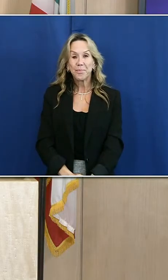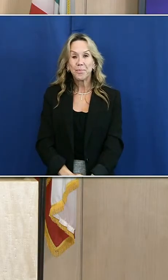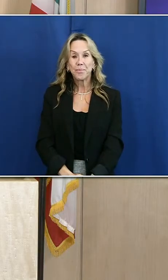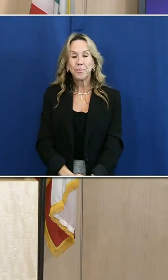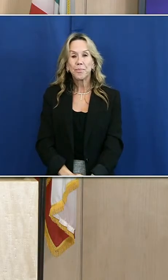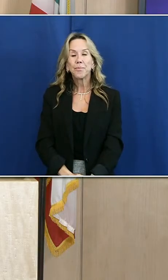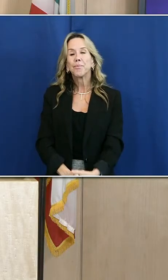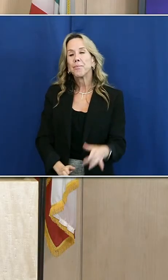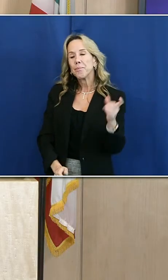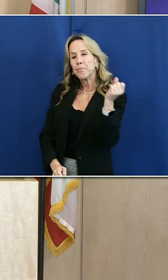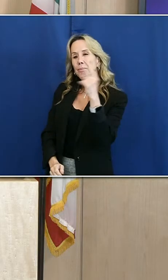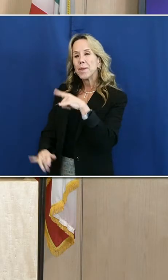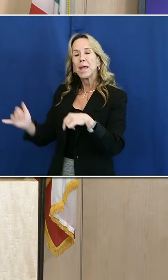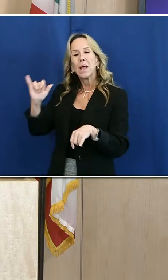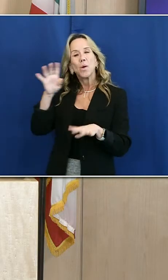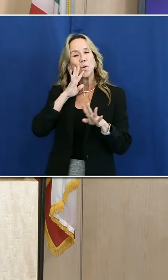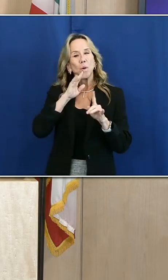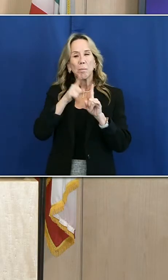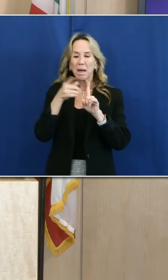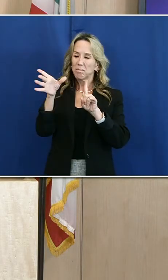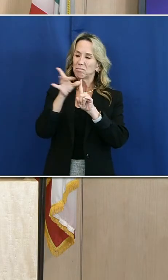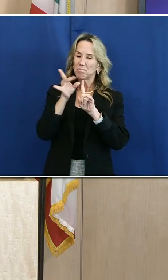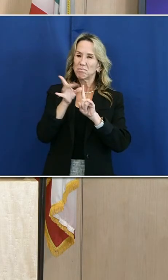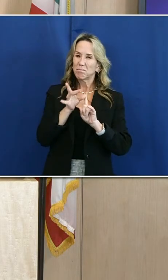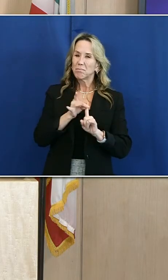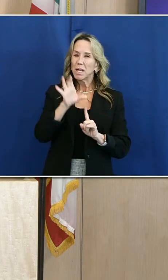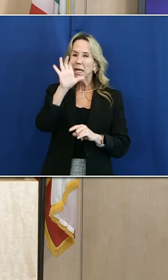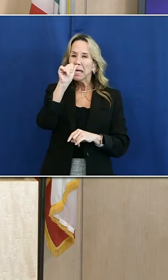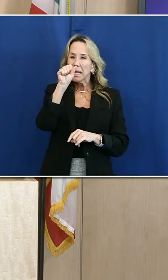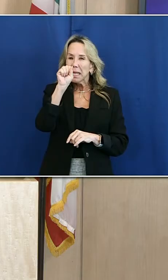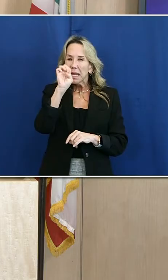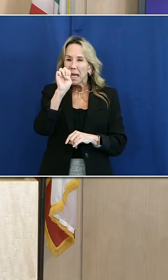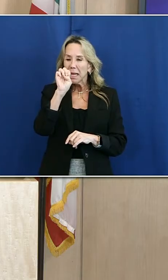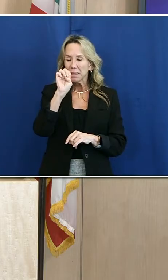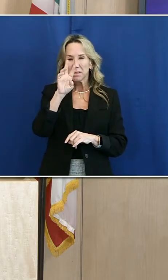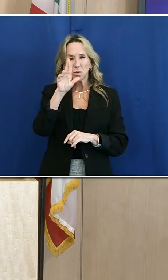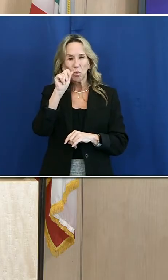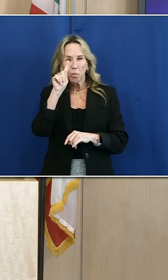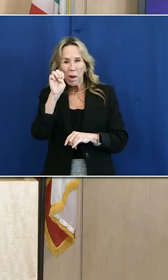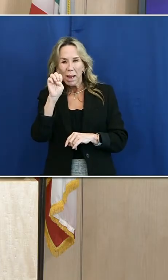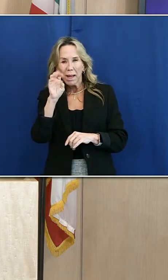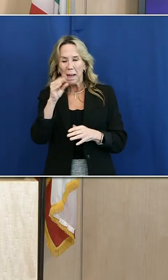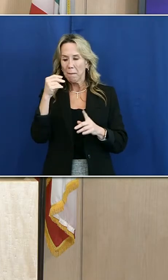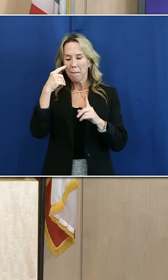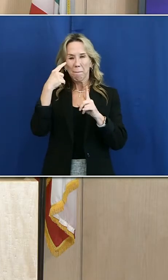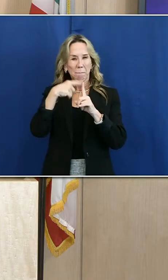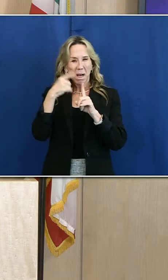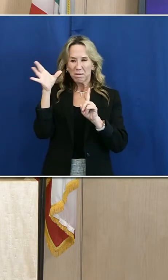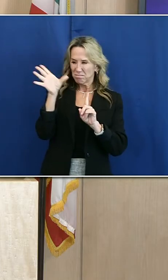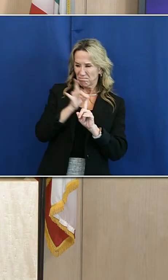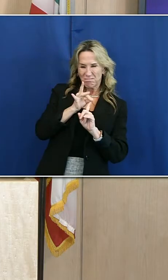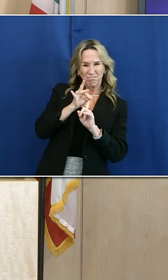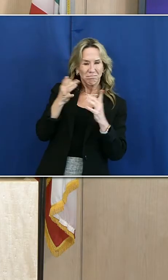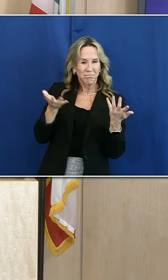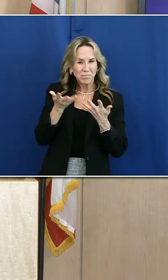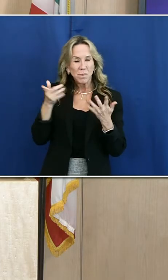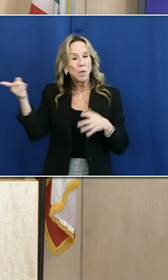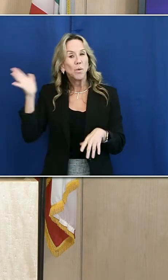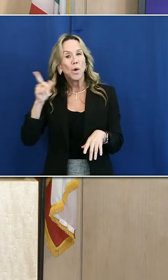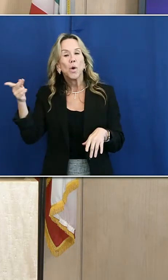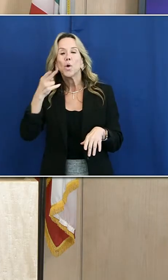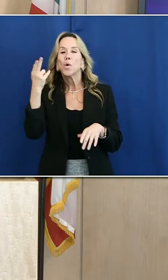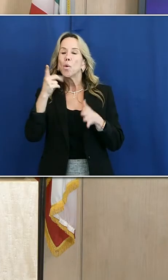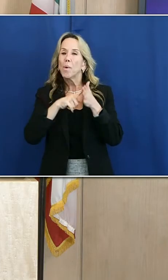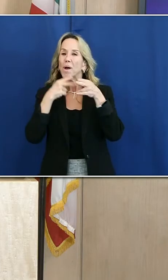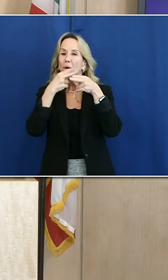in terms of the calculation of case rates and positive rates, I know that the previous case rates used something called the